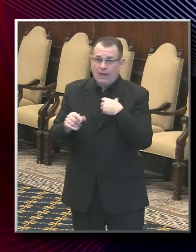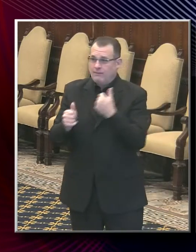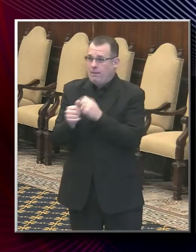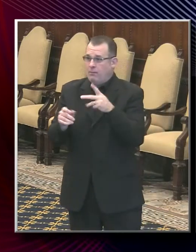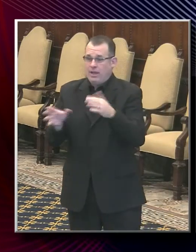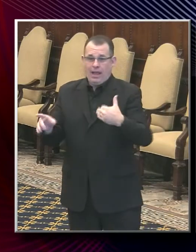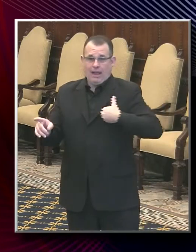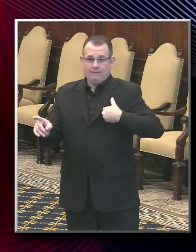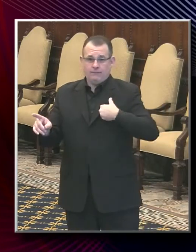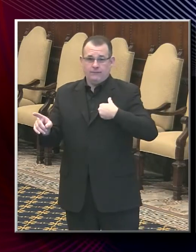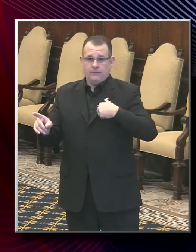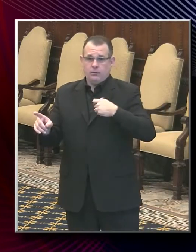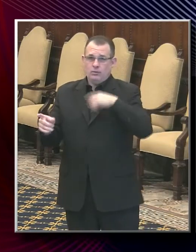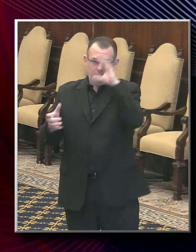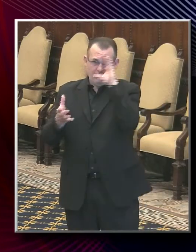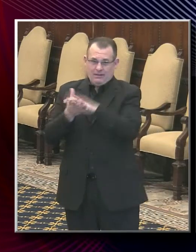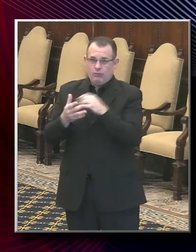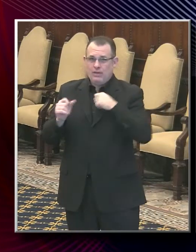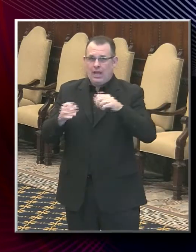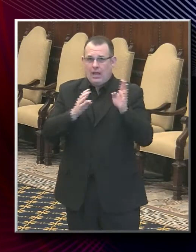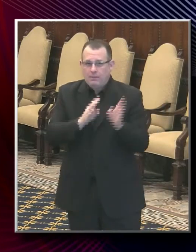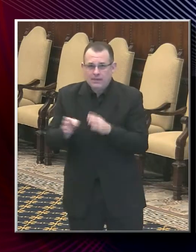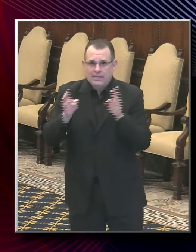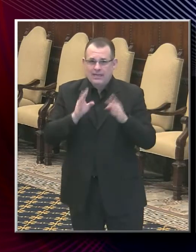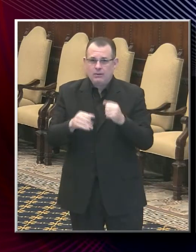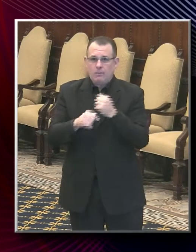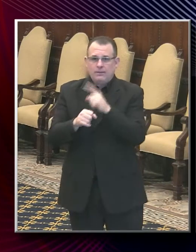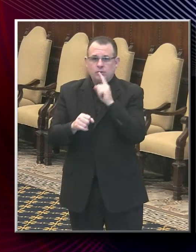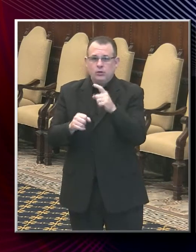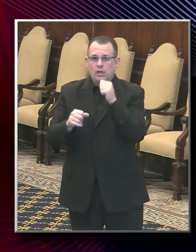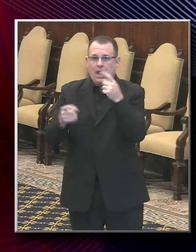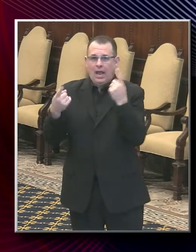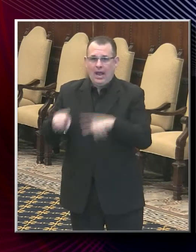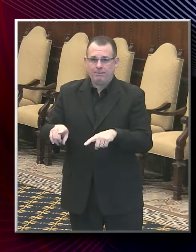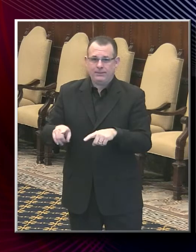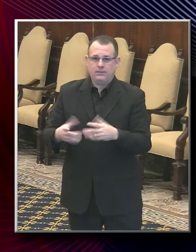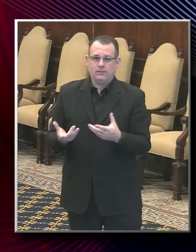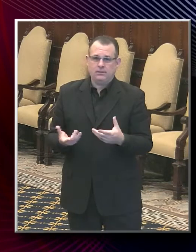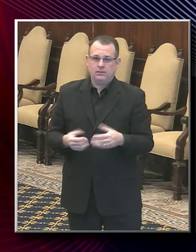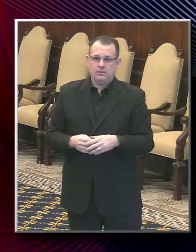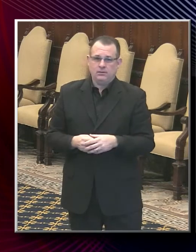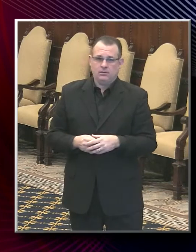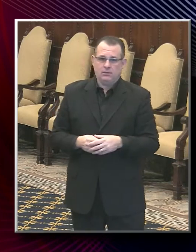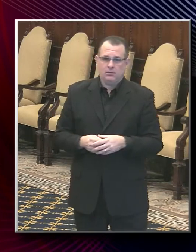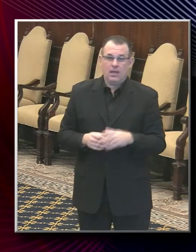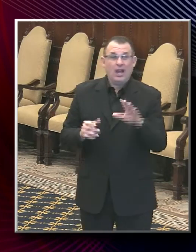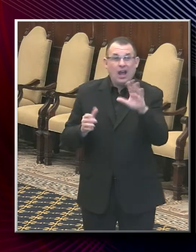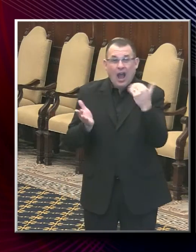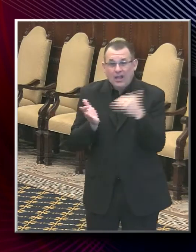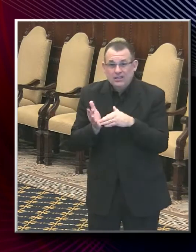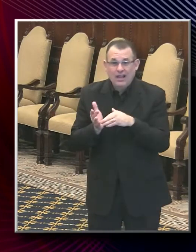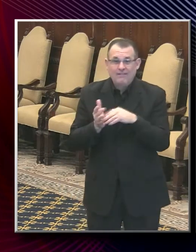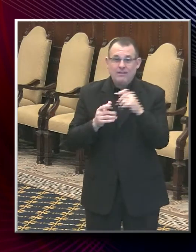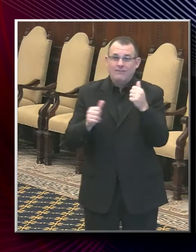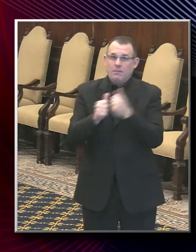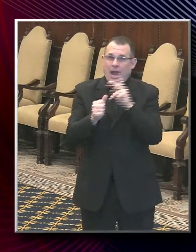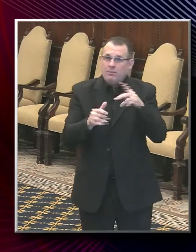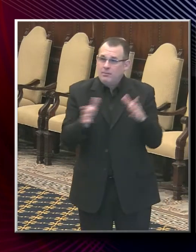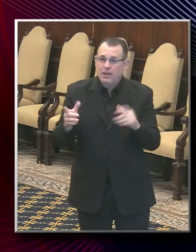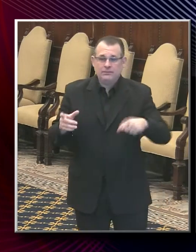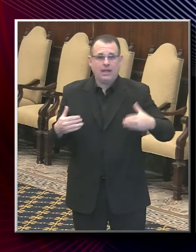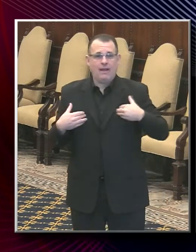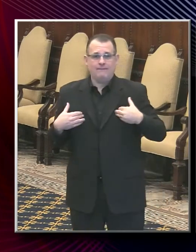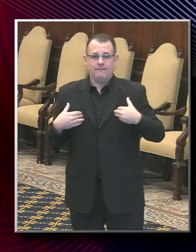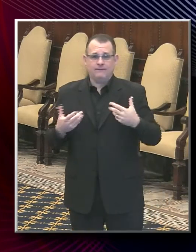in our ability to plan to make sure that doesn't happen. I think that is, again, that's a contingency planning. Hopefully it's just an exercise,